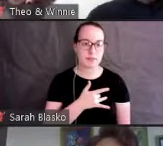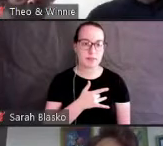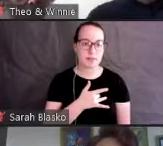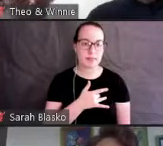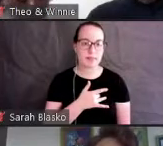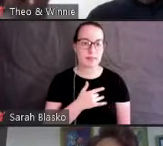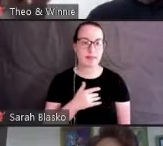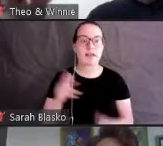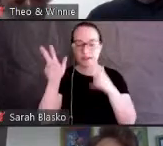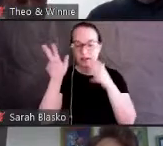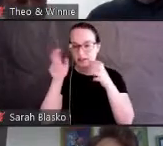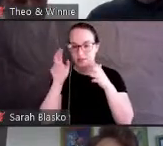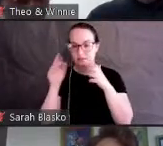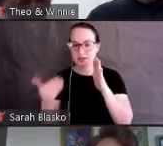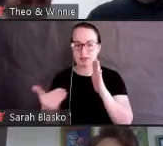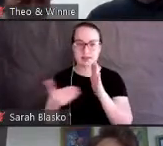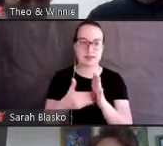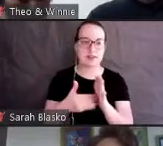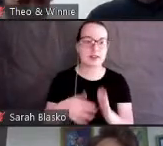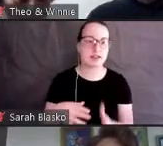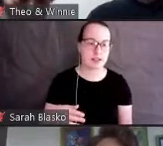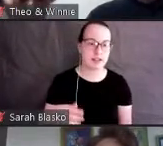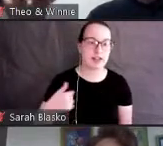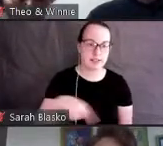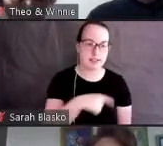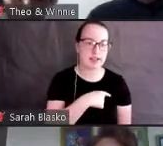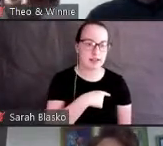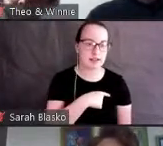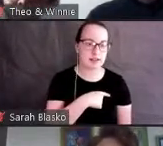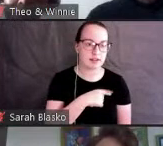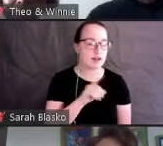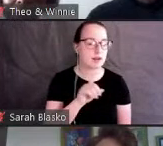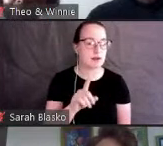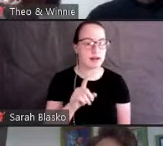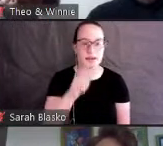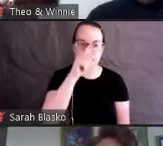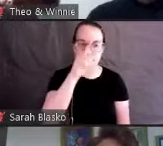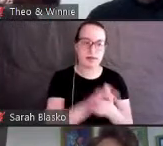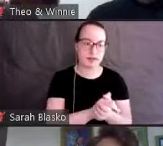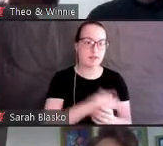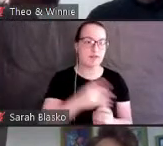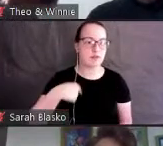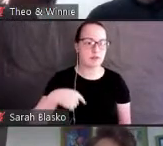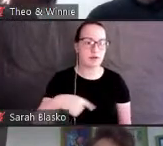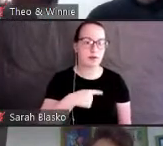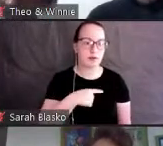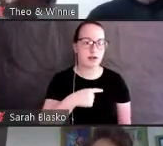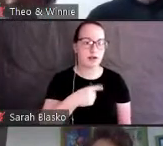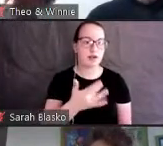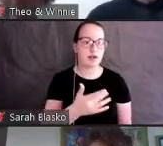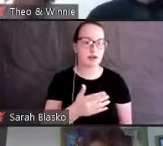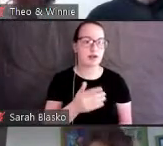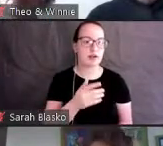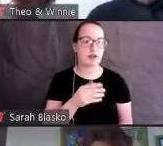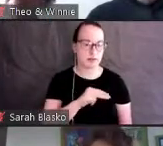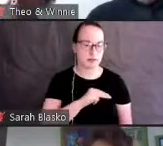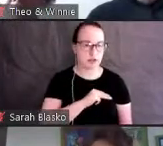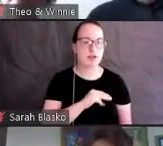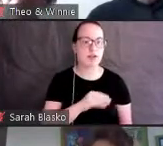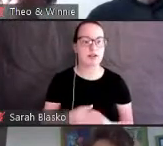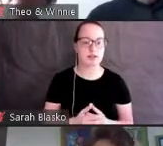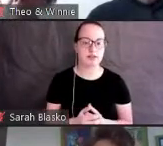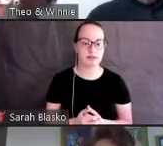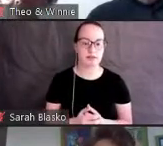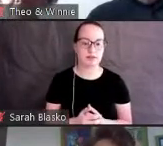good thing. It means we're on mission. But don't let those forces discourage you